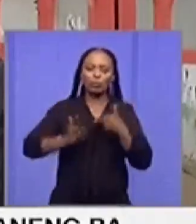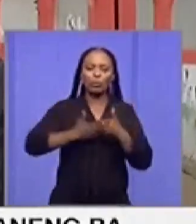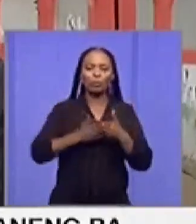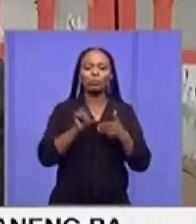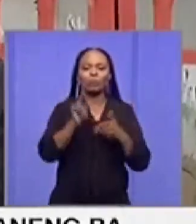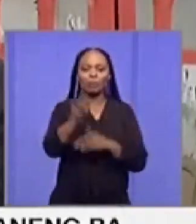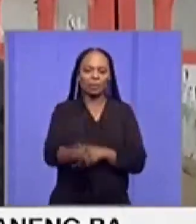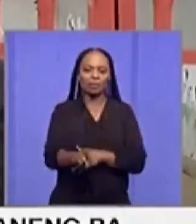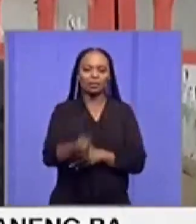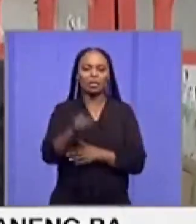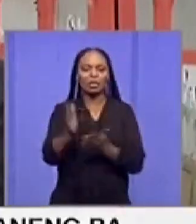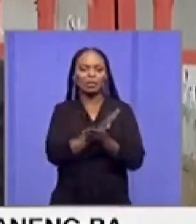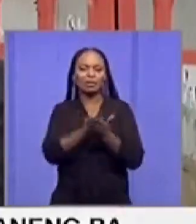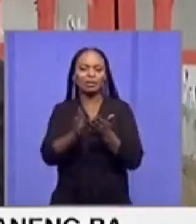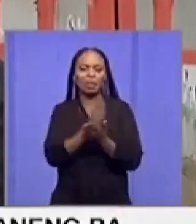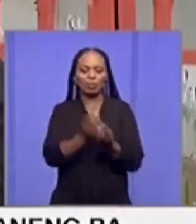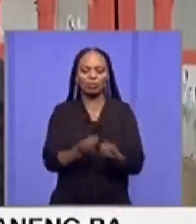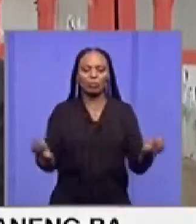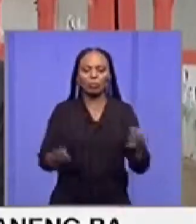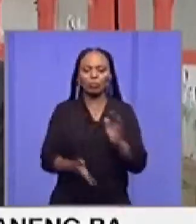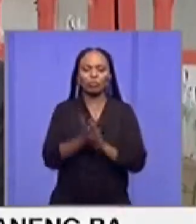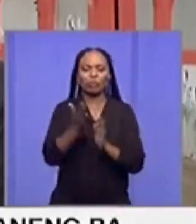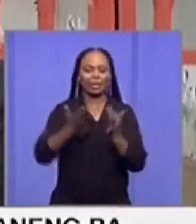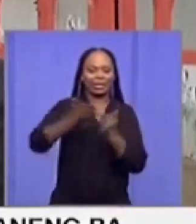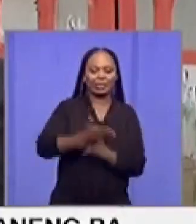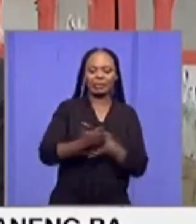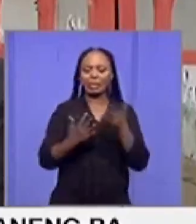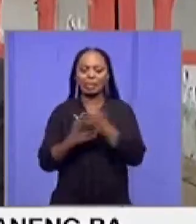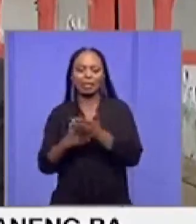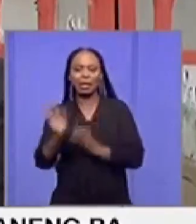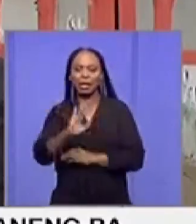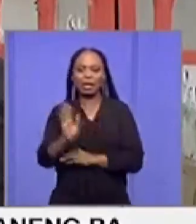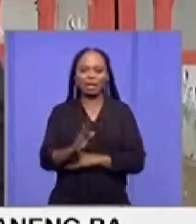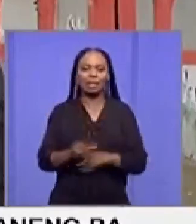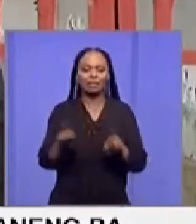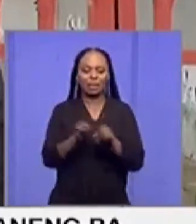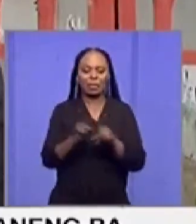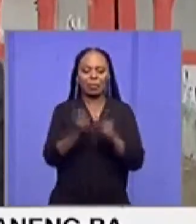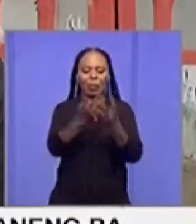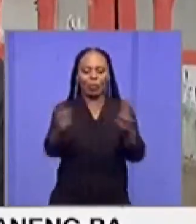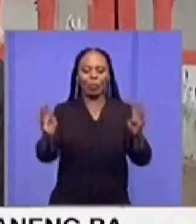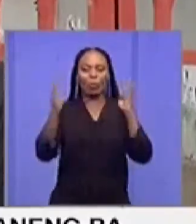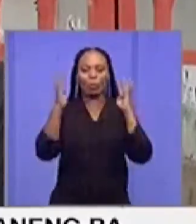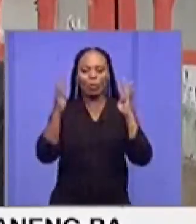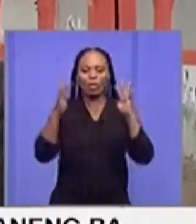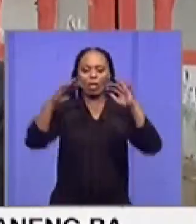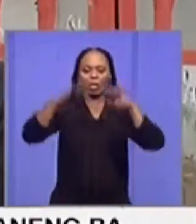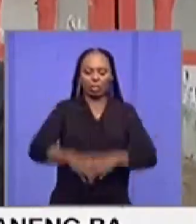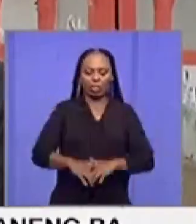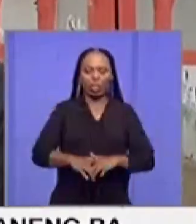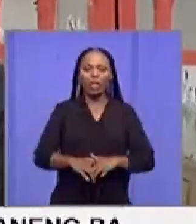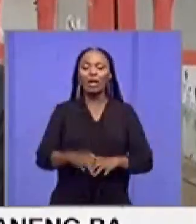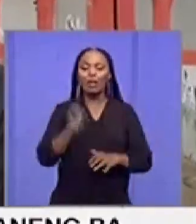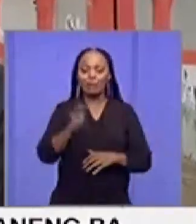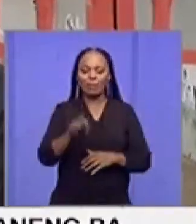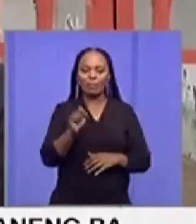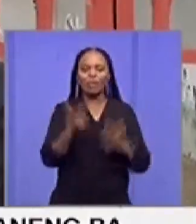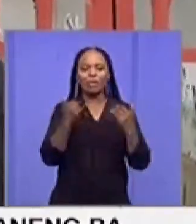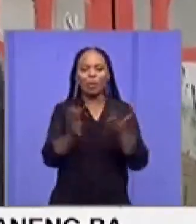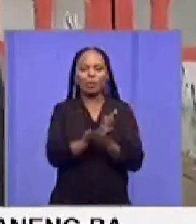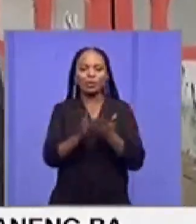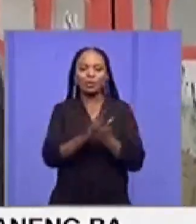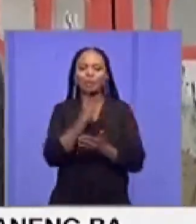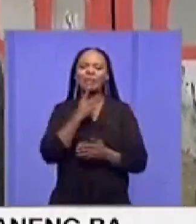mo go ska ba le bana ba tsenang ka mo le mo go ile go a wa le bota go a bonagala gore go na le ba ba ile ba rawa